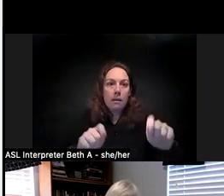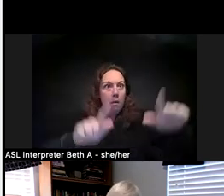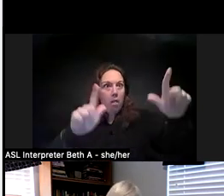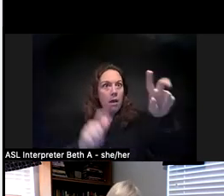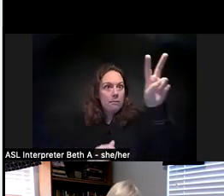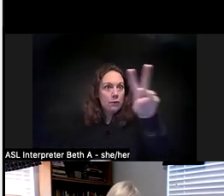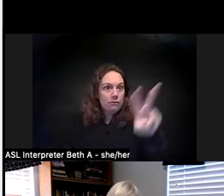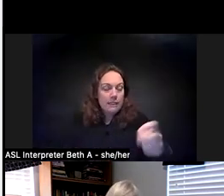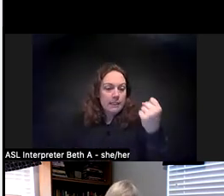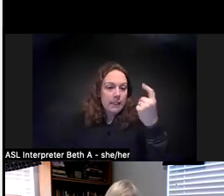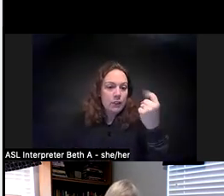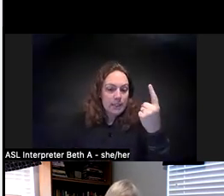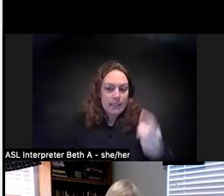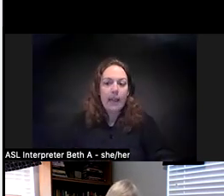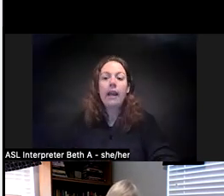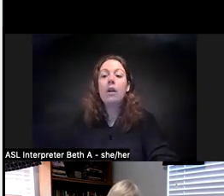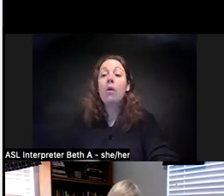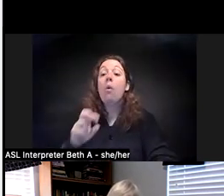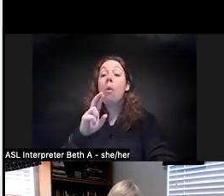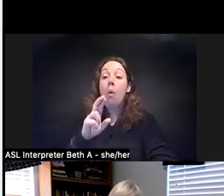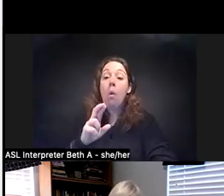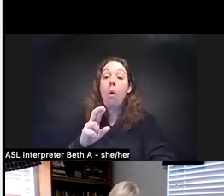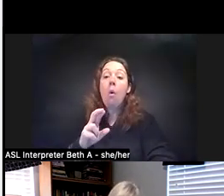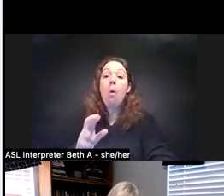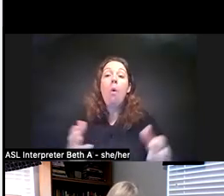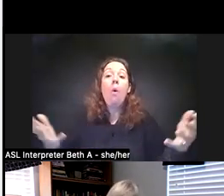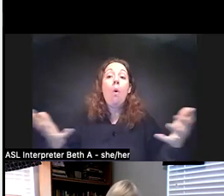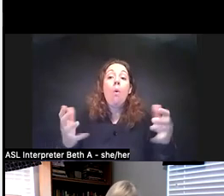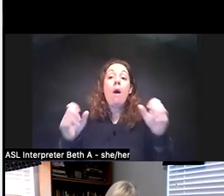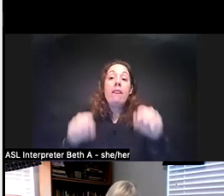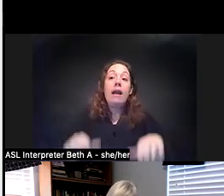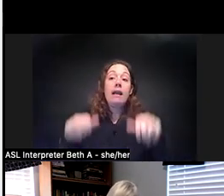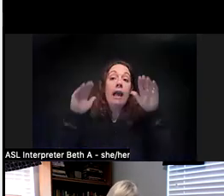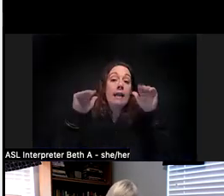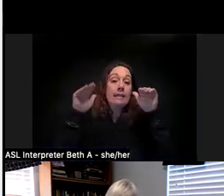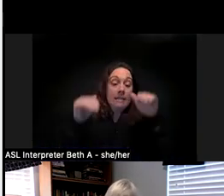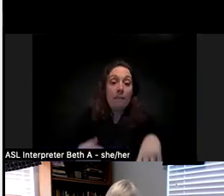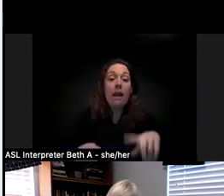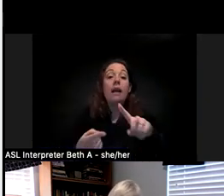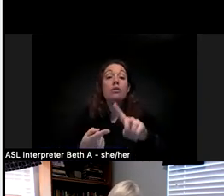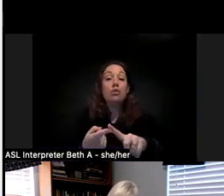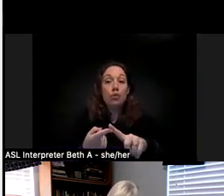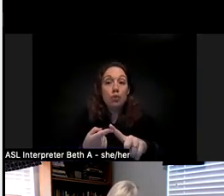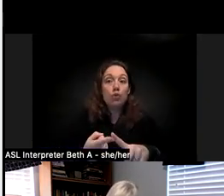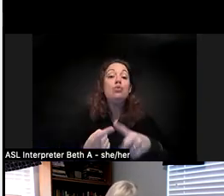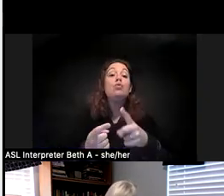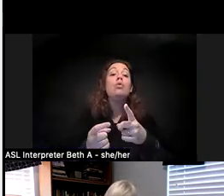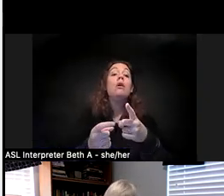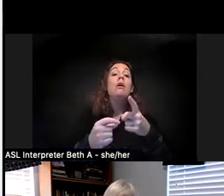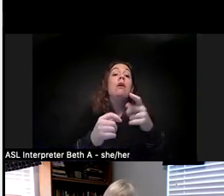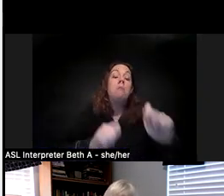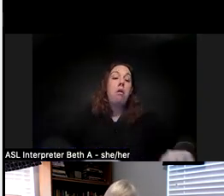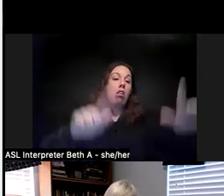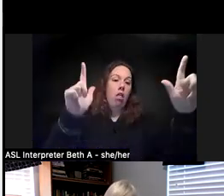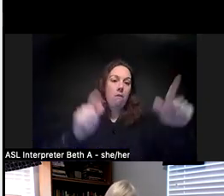advance, or two, what they can expect to get in the cultural organization and where they have to find it.